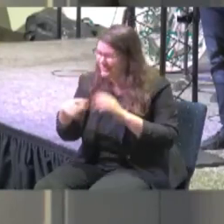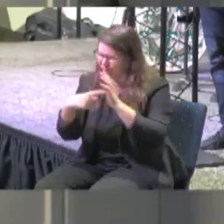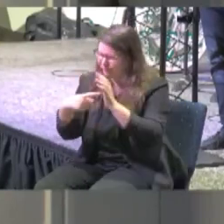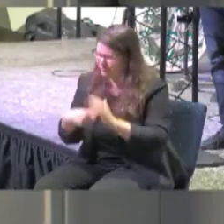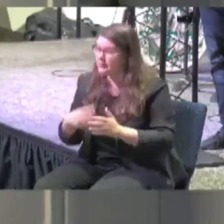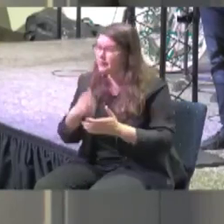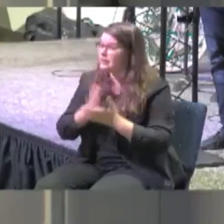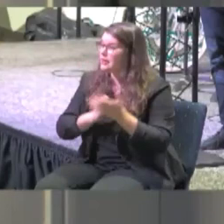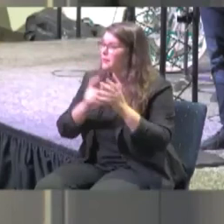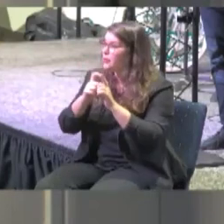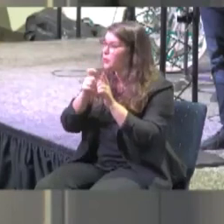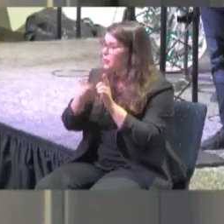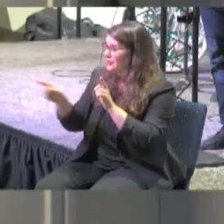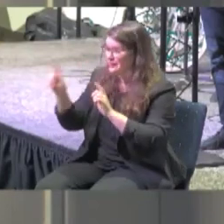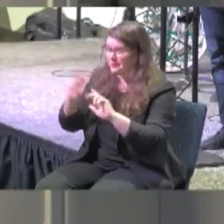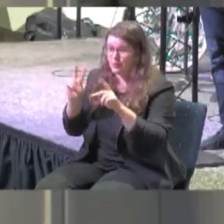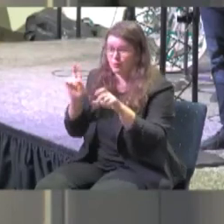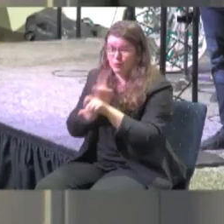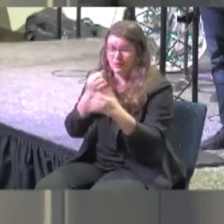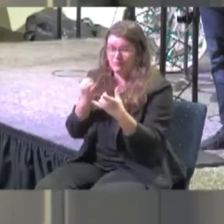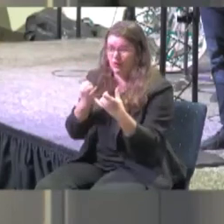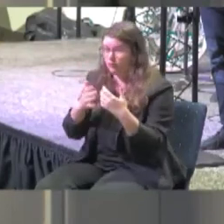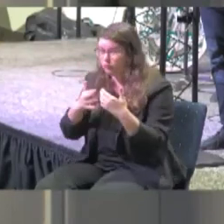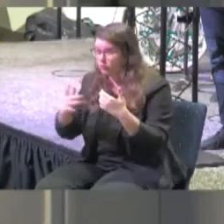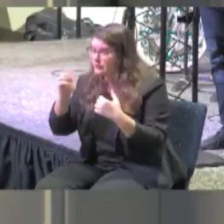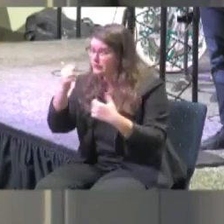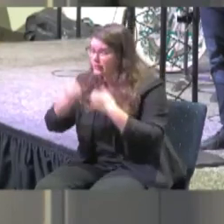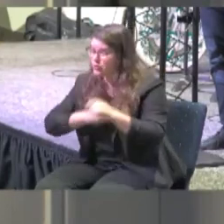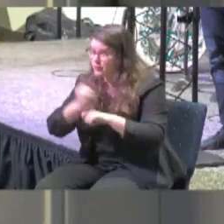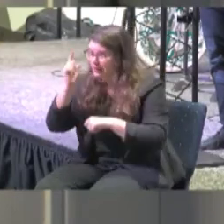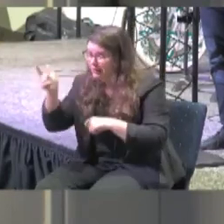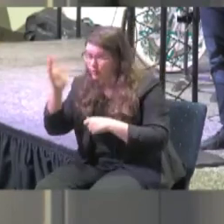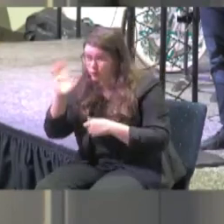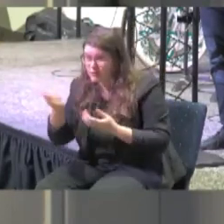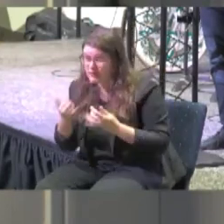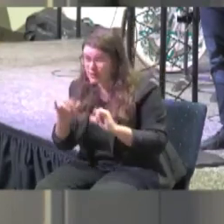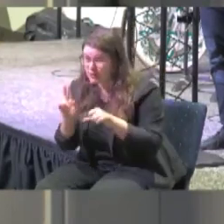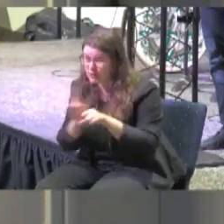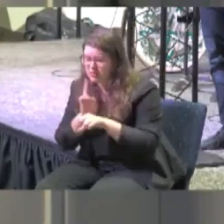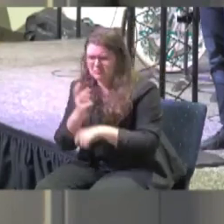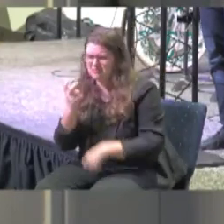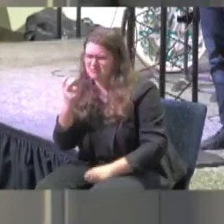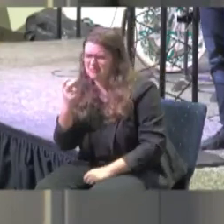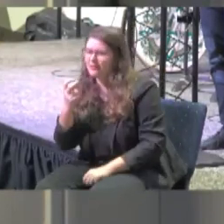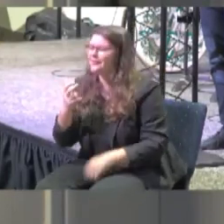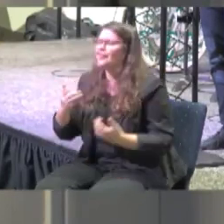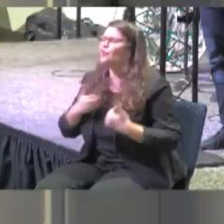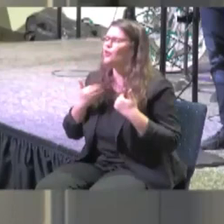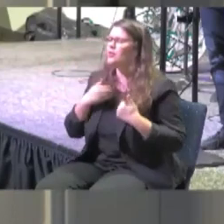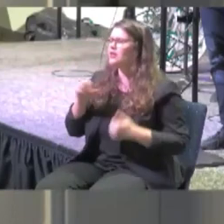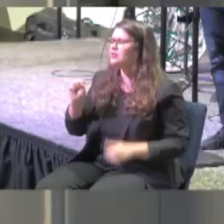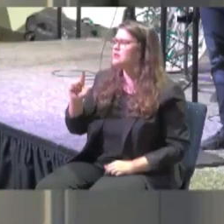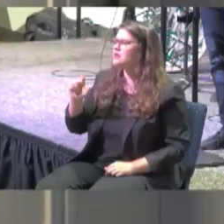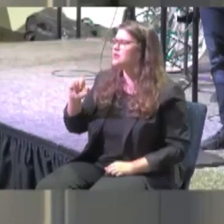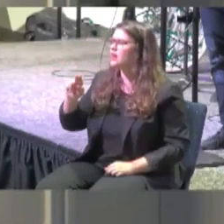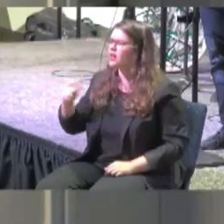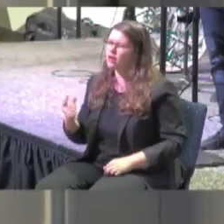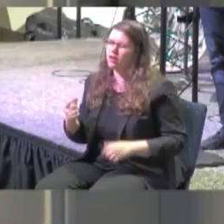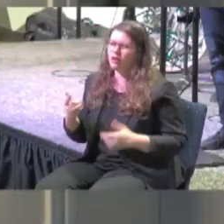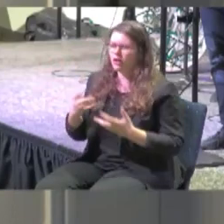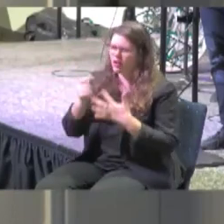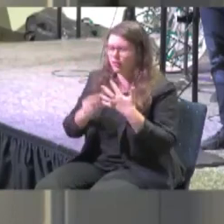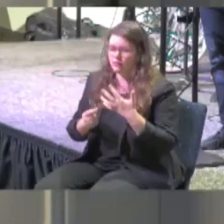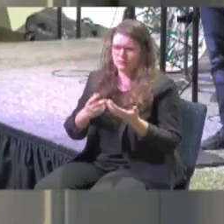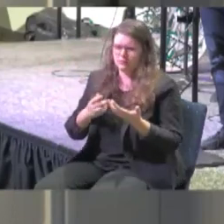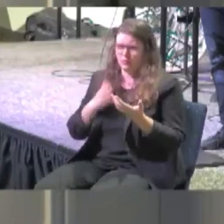today are not going to be used in another 10 years. Some of the youth slang and so on. We know it changes. Some of the youth slang that I knew is not used anymore. My children laugh